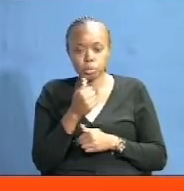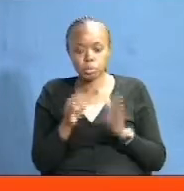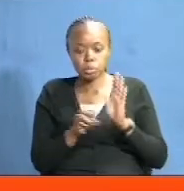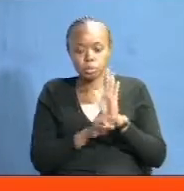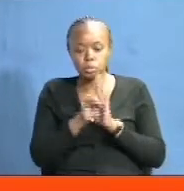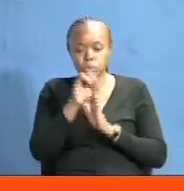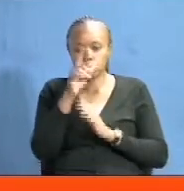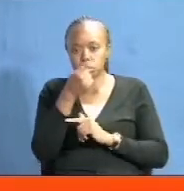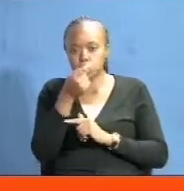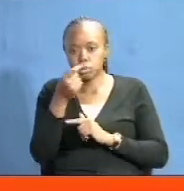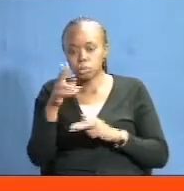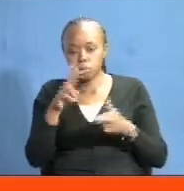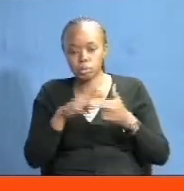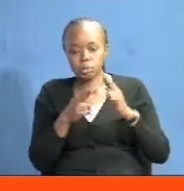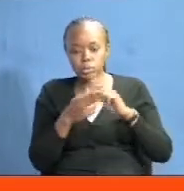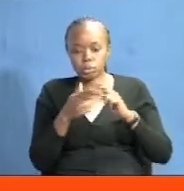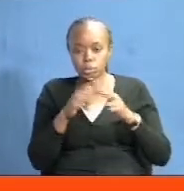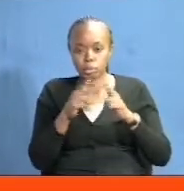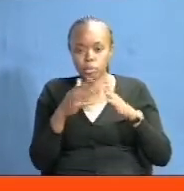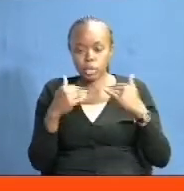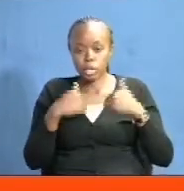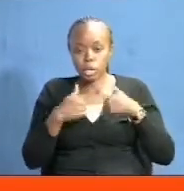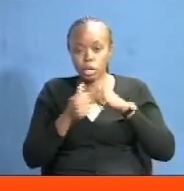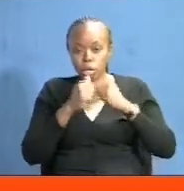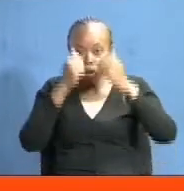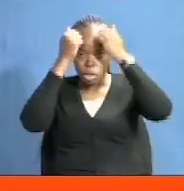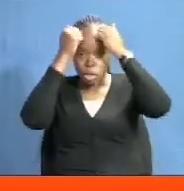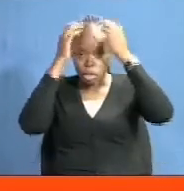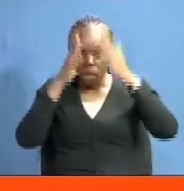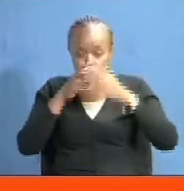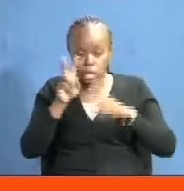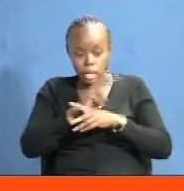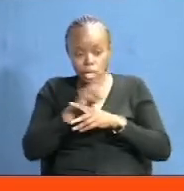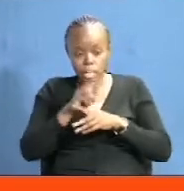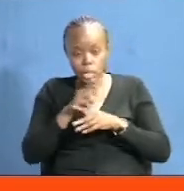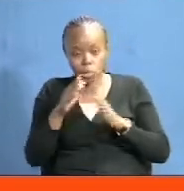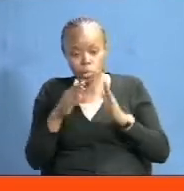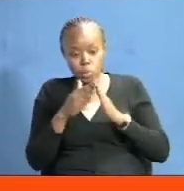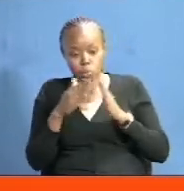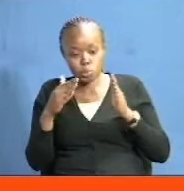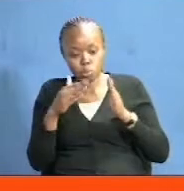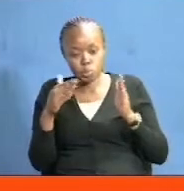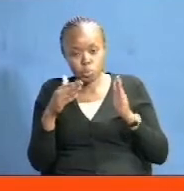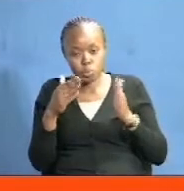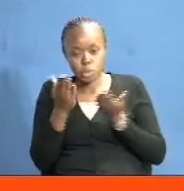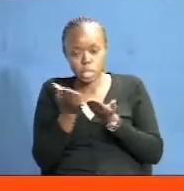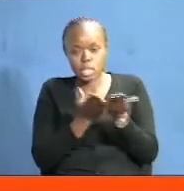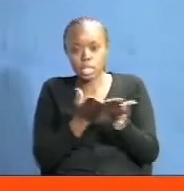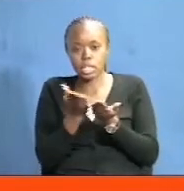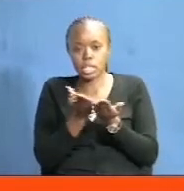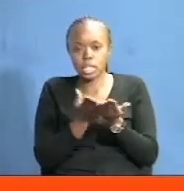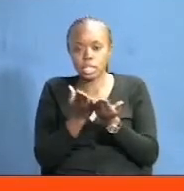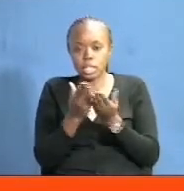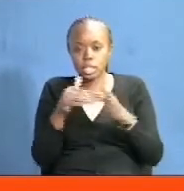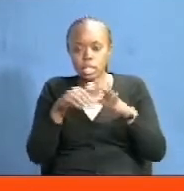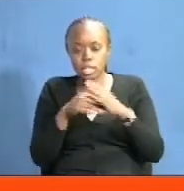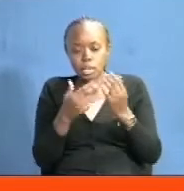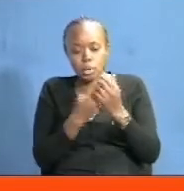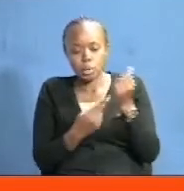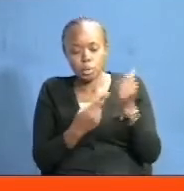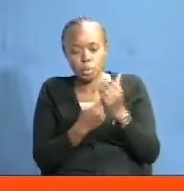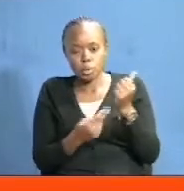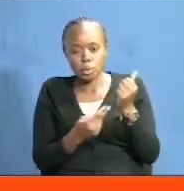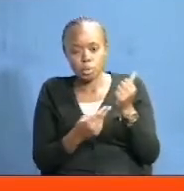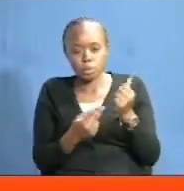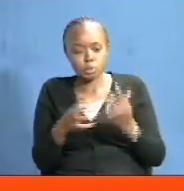improve the relationship we have with our students. I have seen the gaps. Like I said, I've been a student in both eras. I've seen the